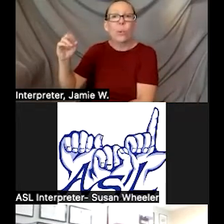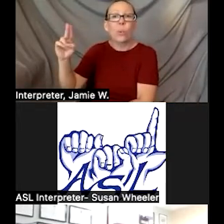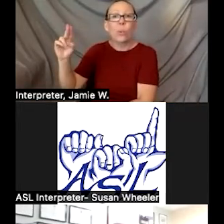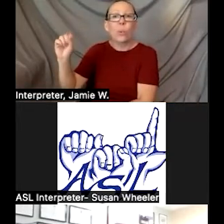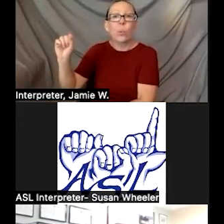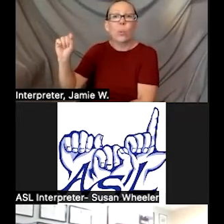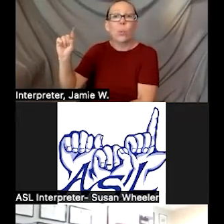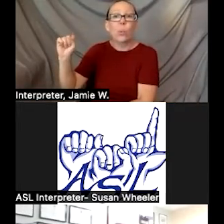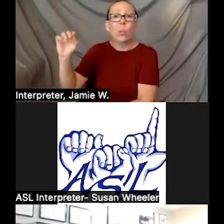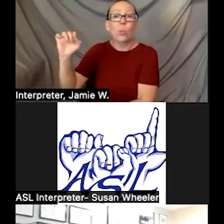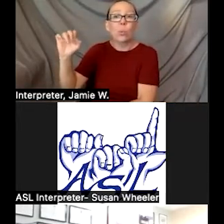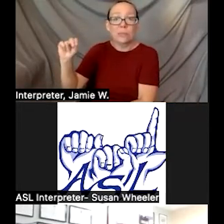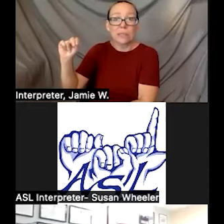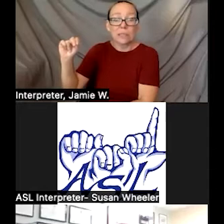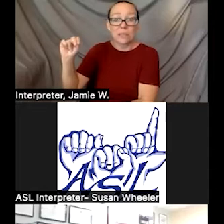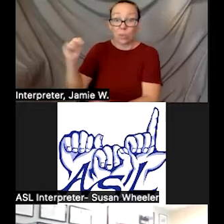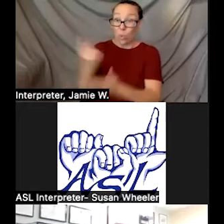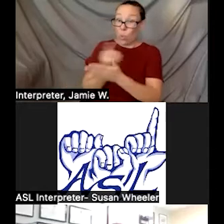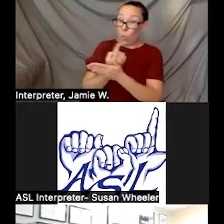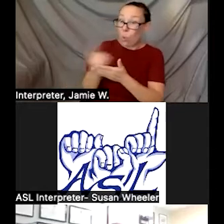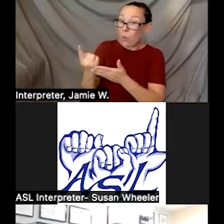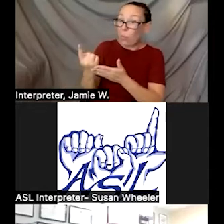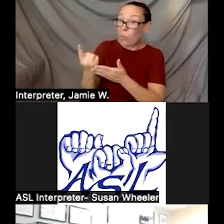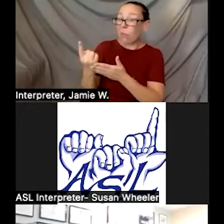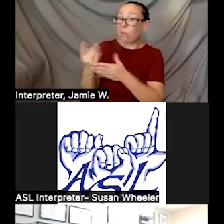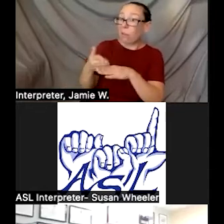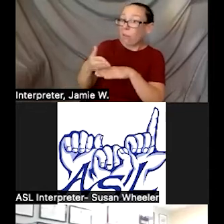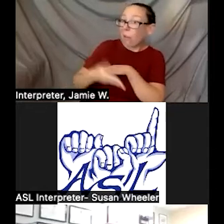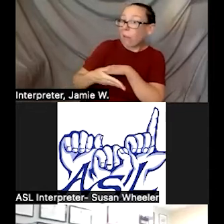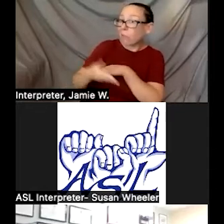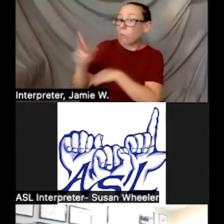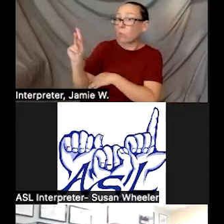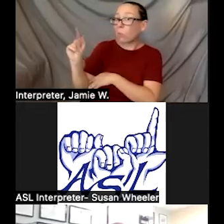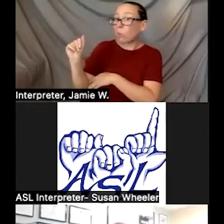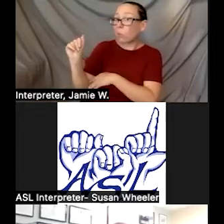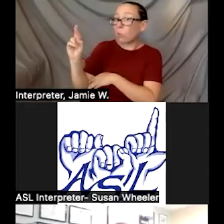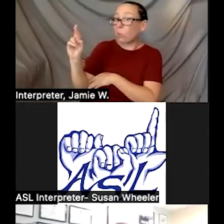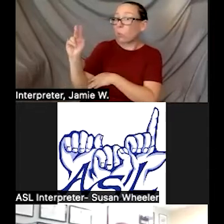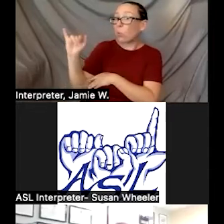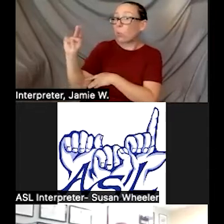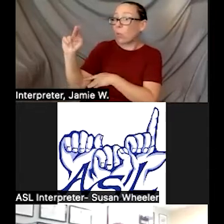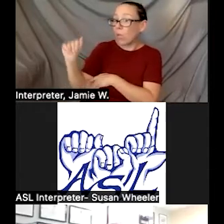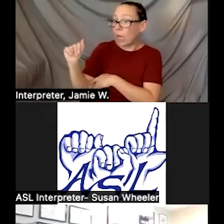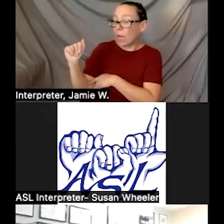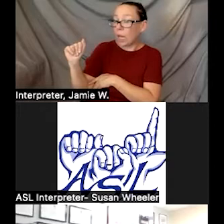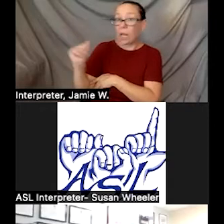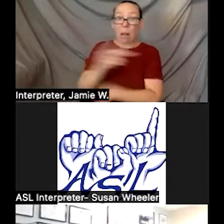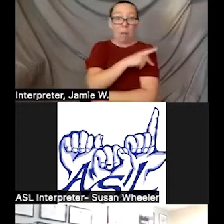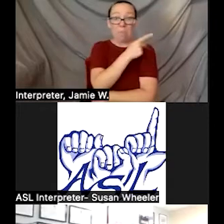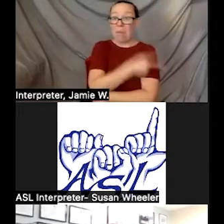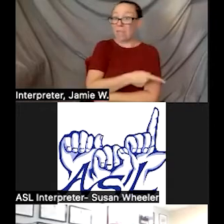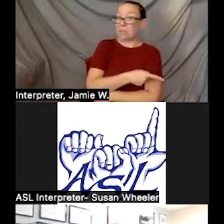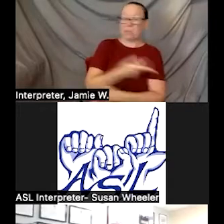and a half later after the event. This also included in Houston, they had a winter storm that shut down the